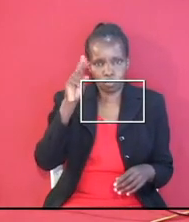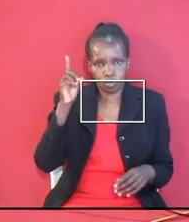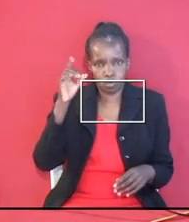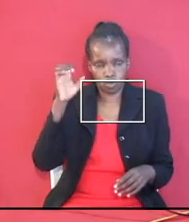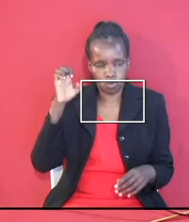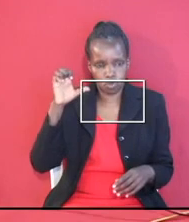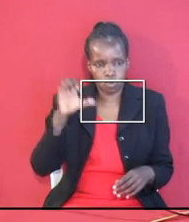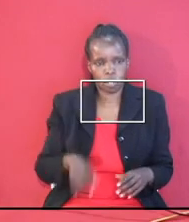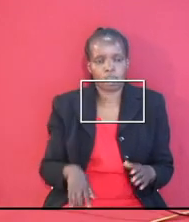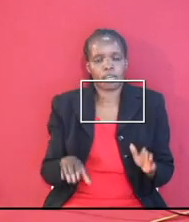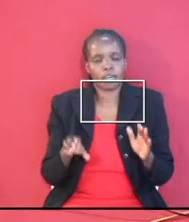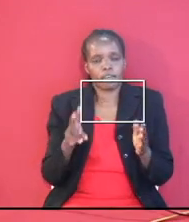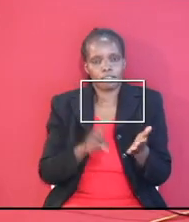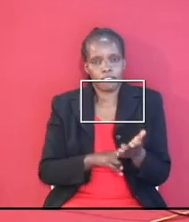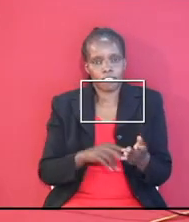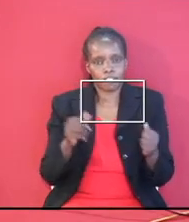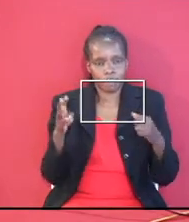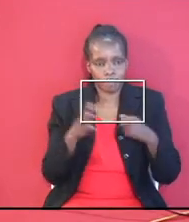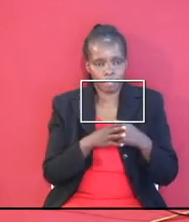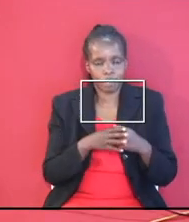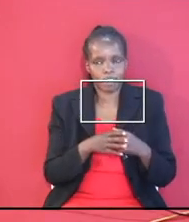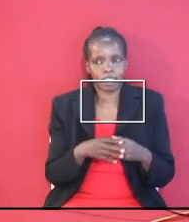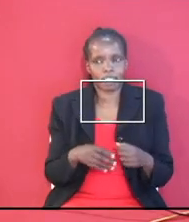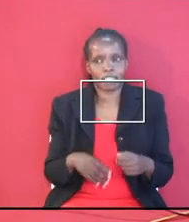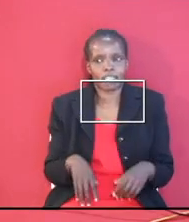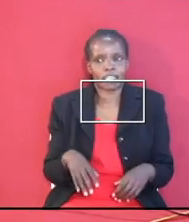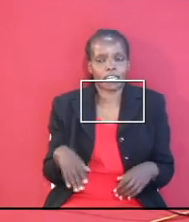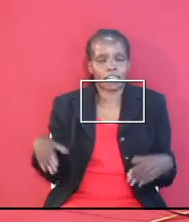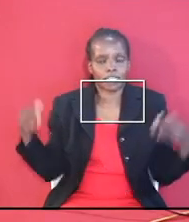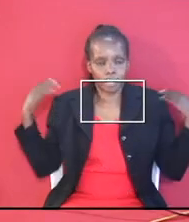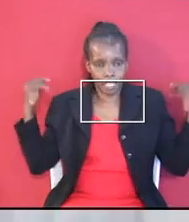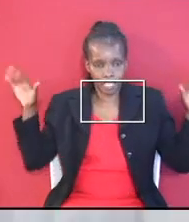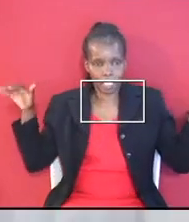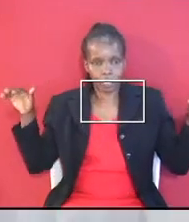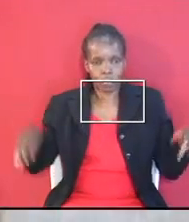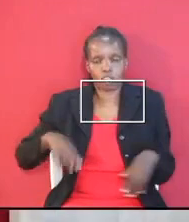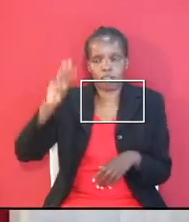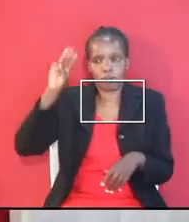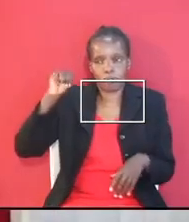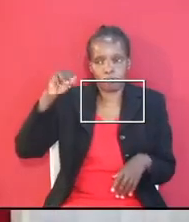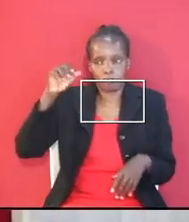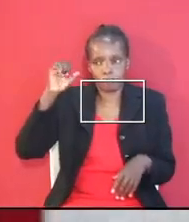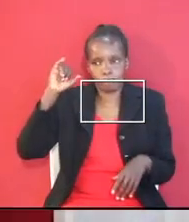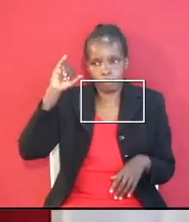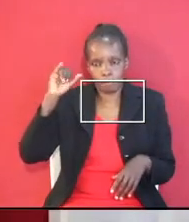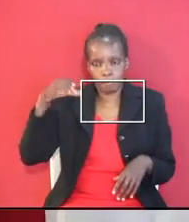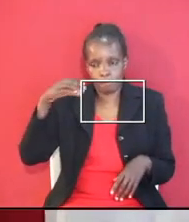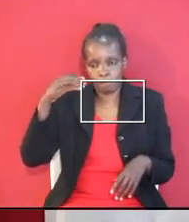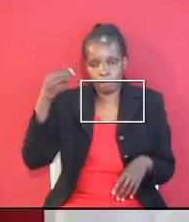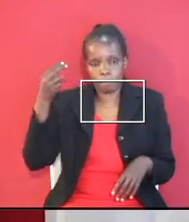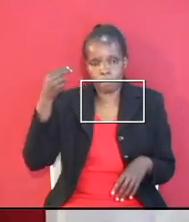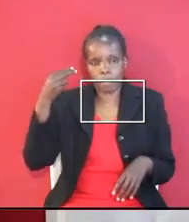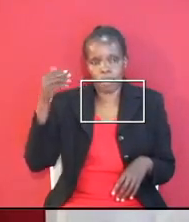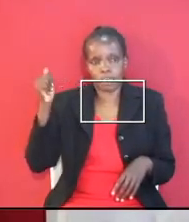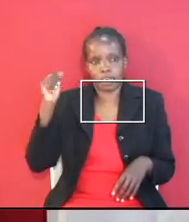Jude verse 9, the Bible say, yes? And Michael did not do what? Yes? What did he say?